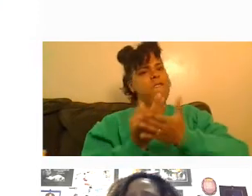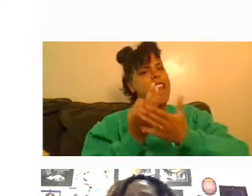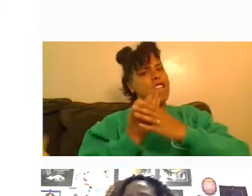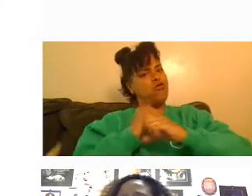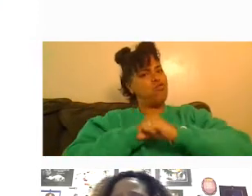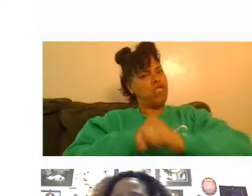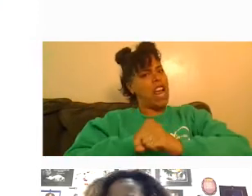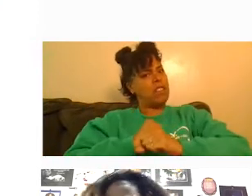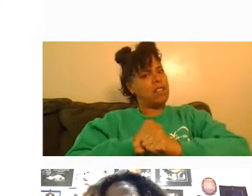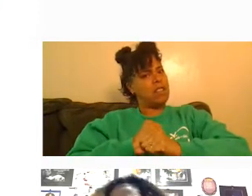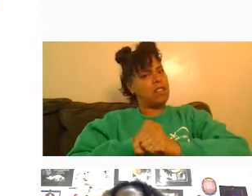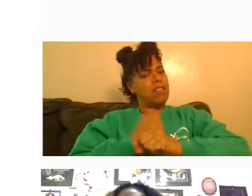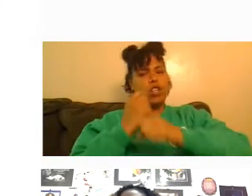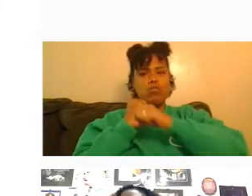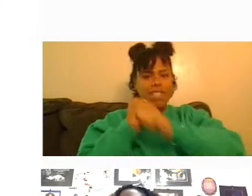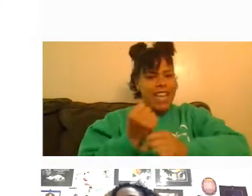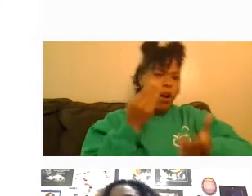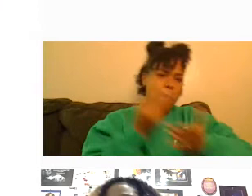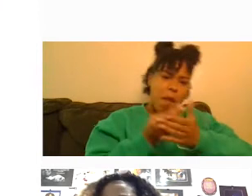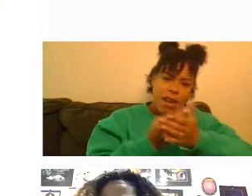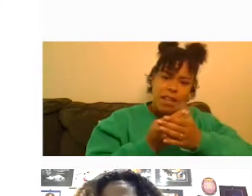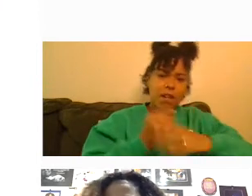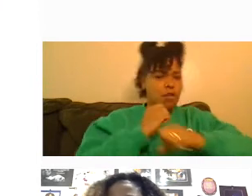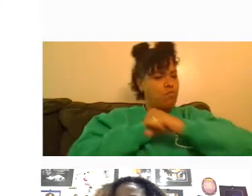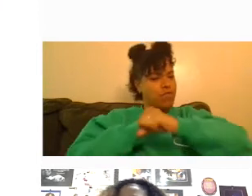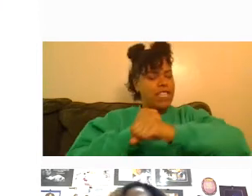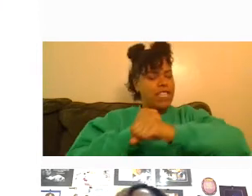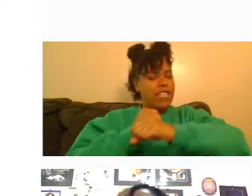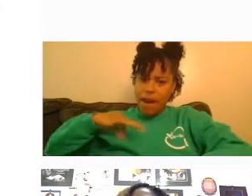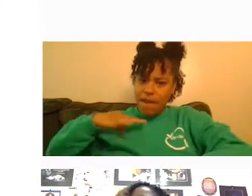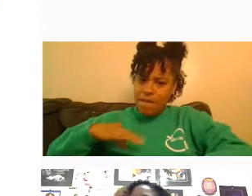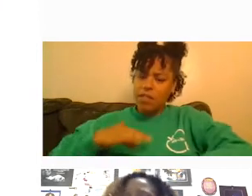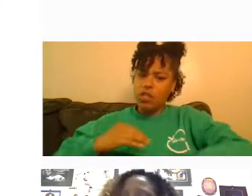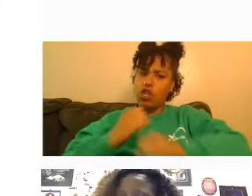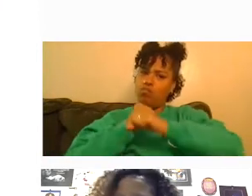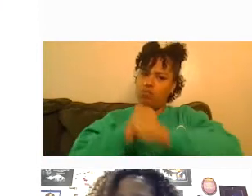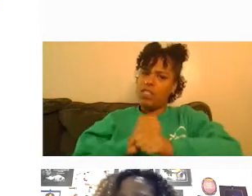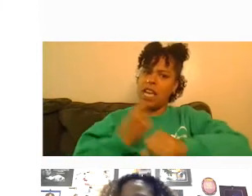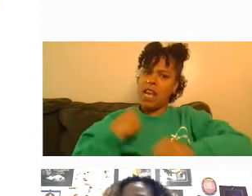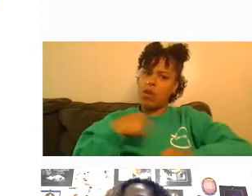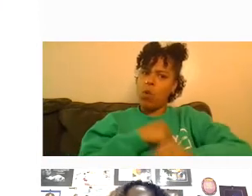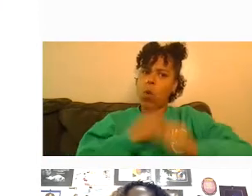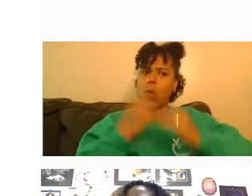we want to protect our assets. We want to protect what's important to us. We want to protect